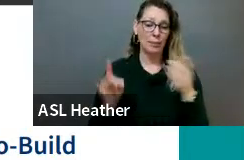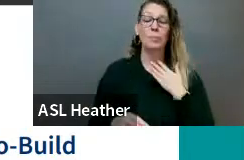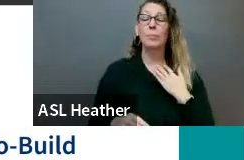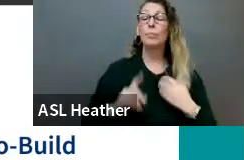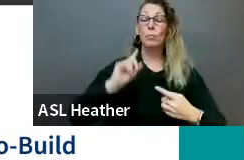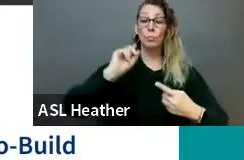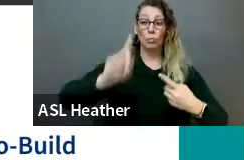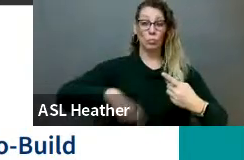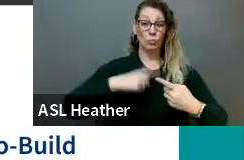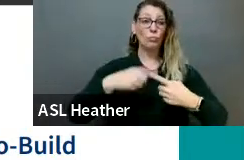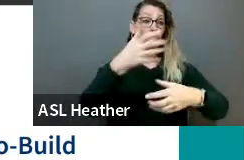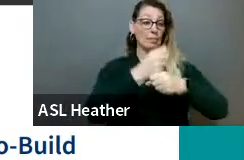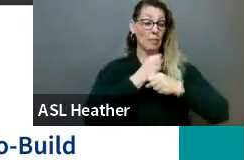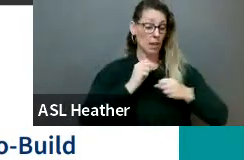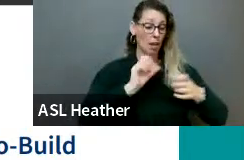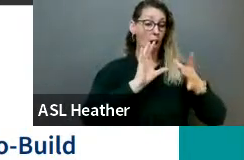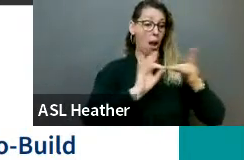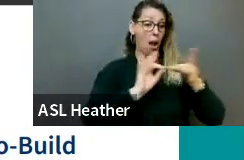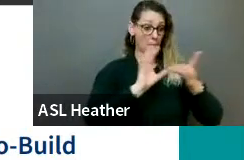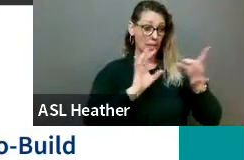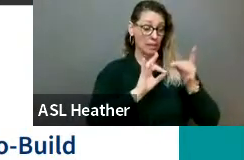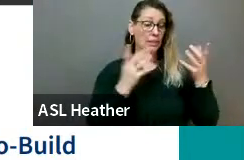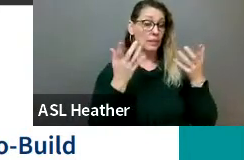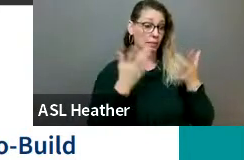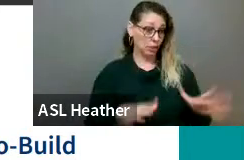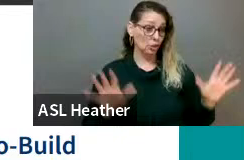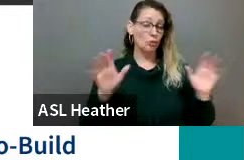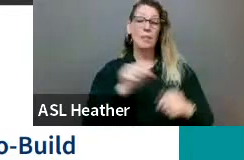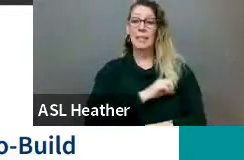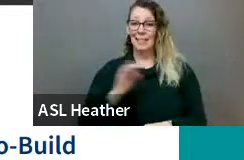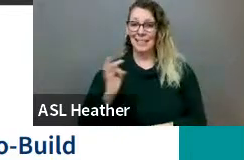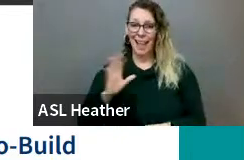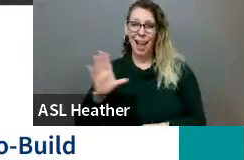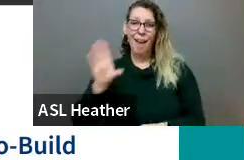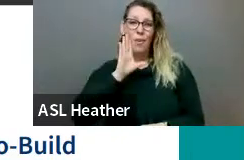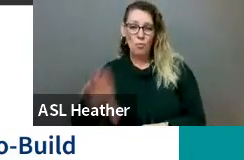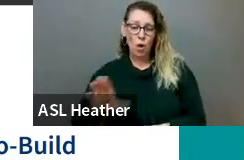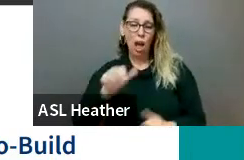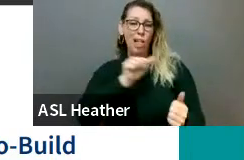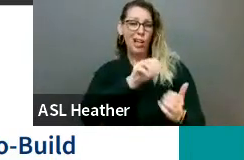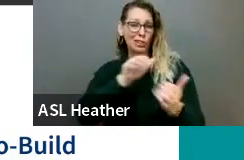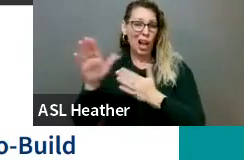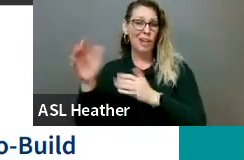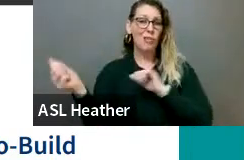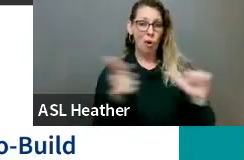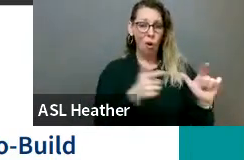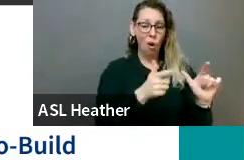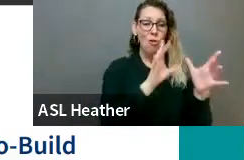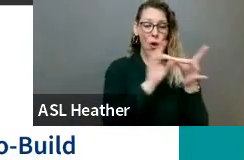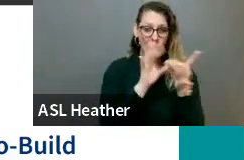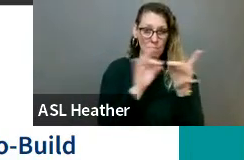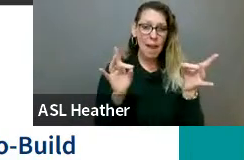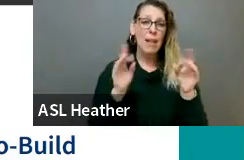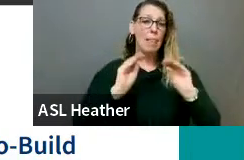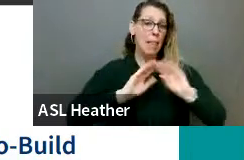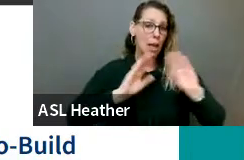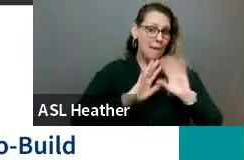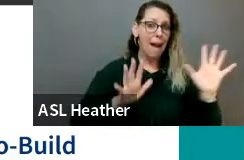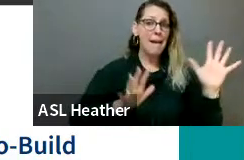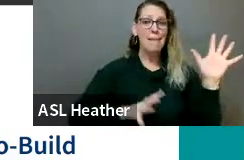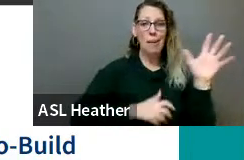Once we receive that public comment, our staff are going to work to address those comments and to clarify, update,